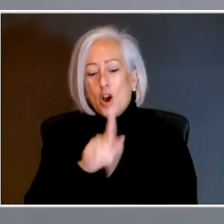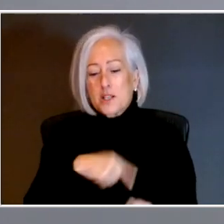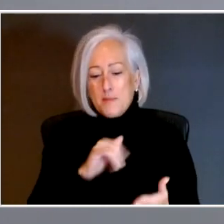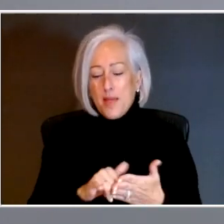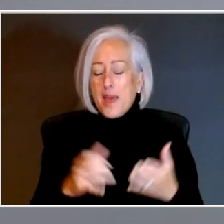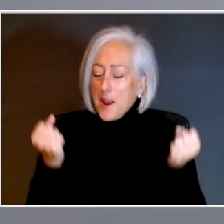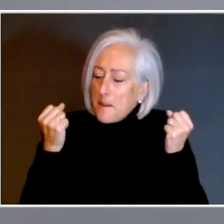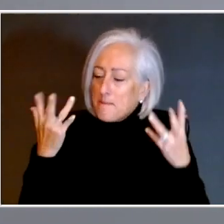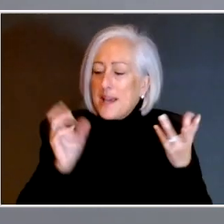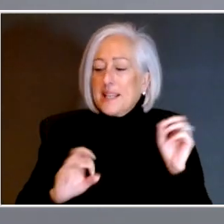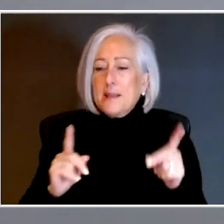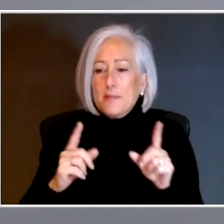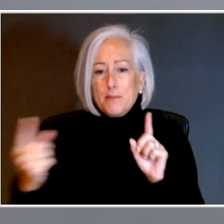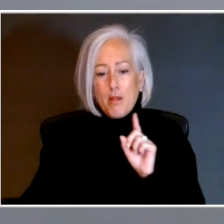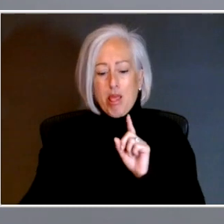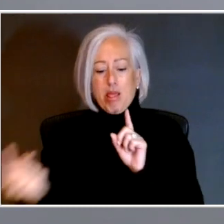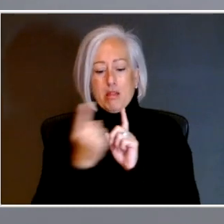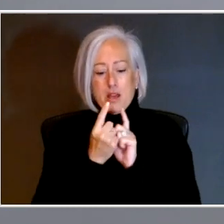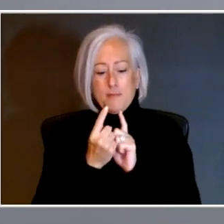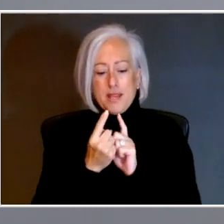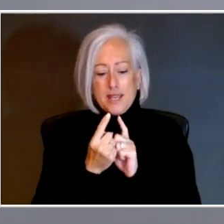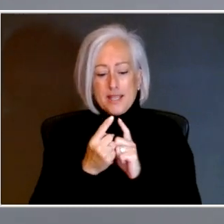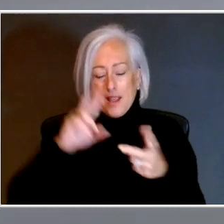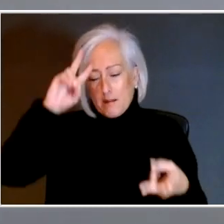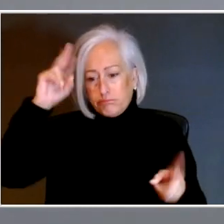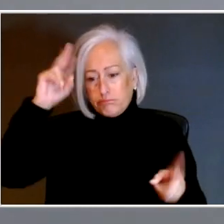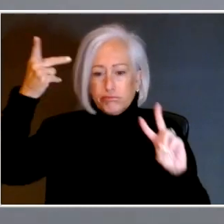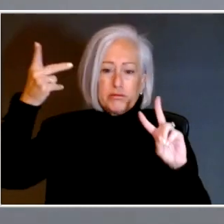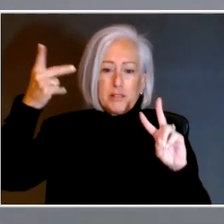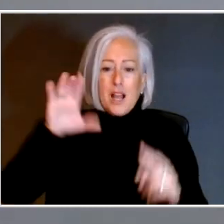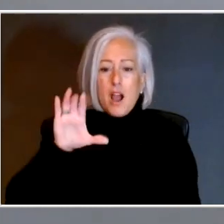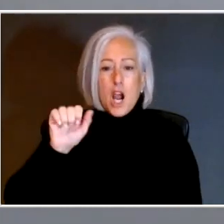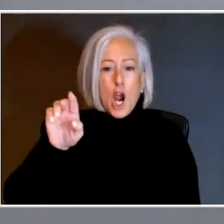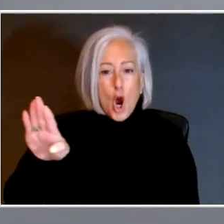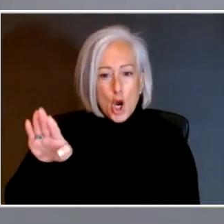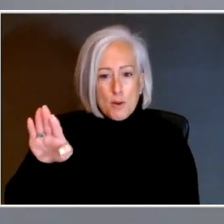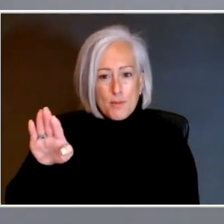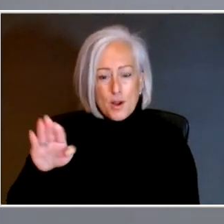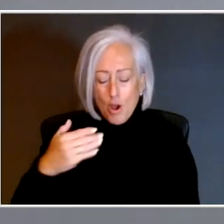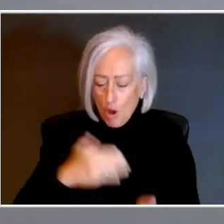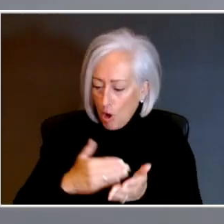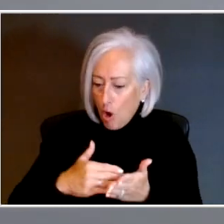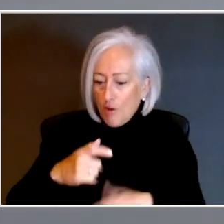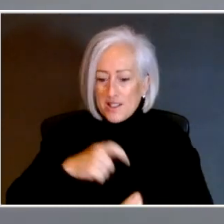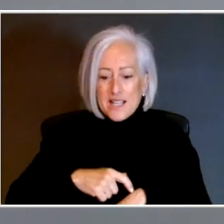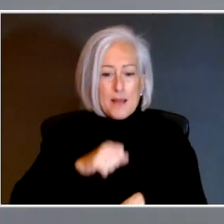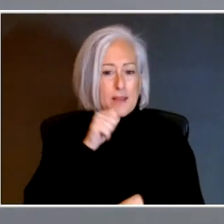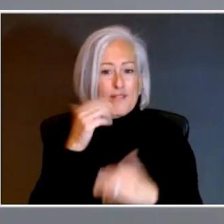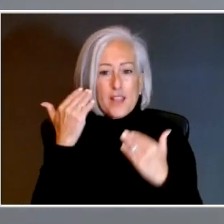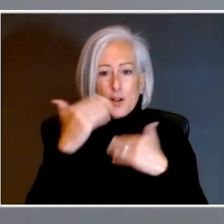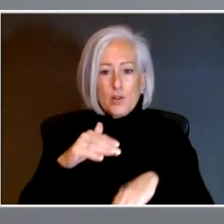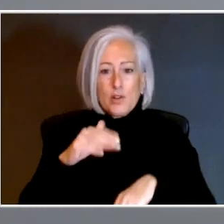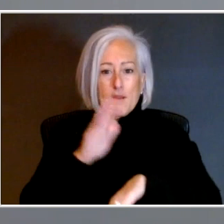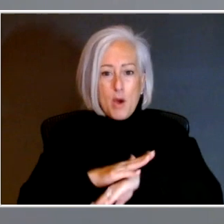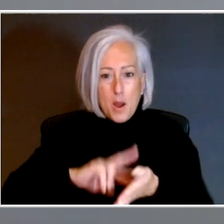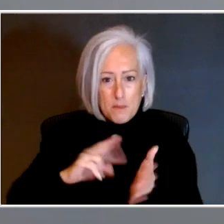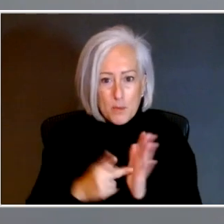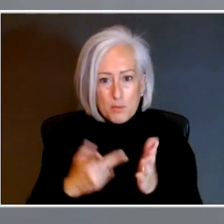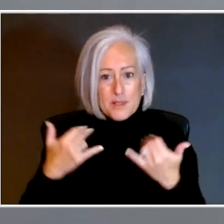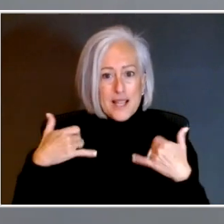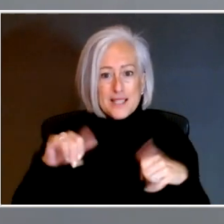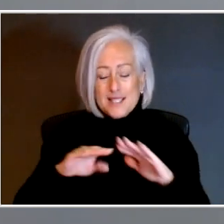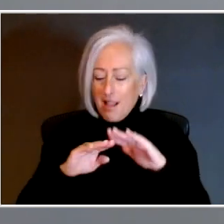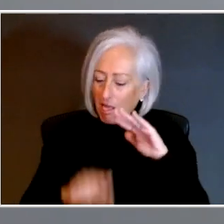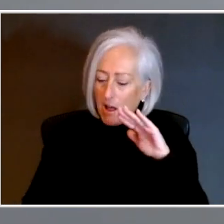in with misconceptions around carbohydrates, and oftentimes, even if they're not, limiting them on purpose, they still underconsume